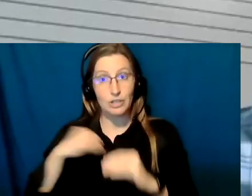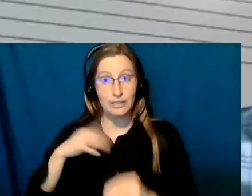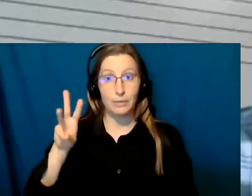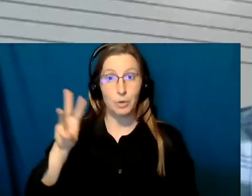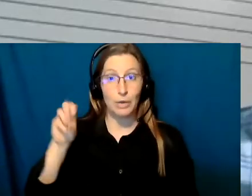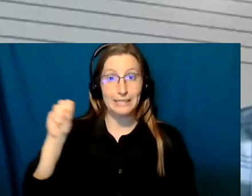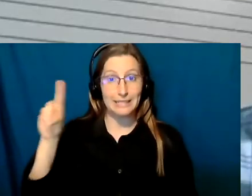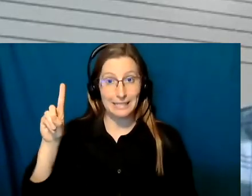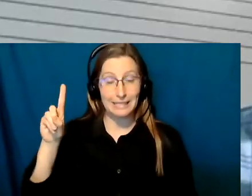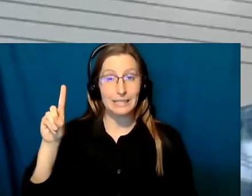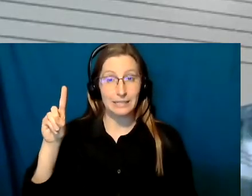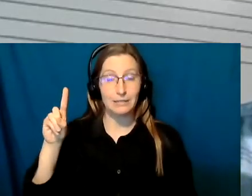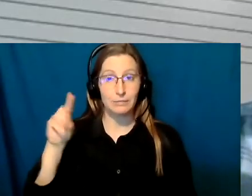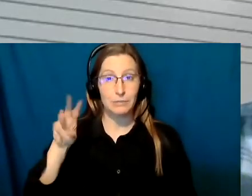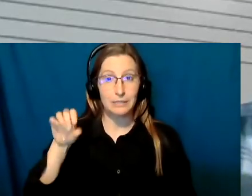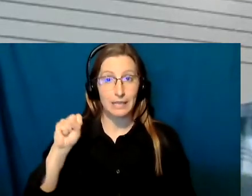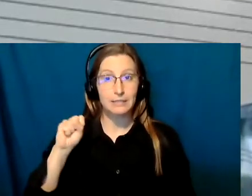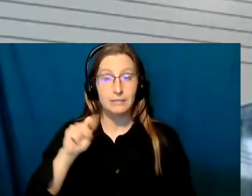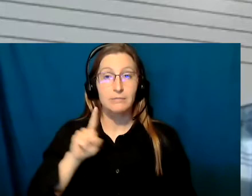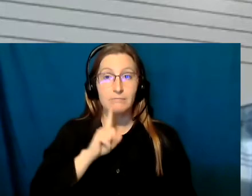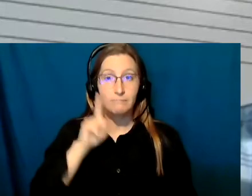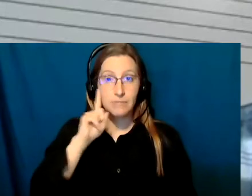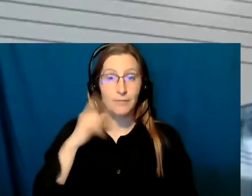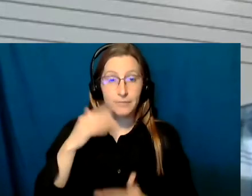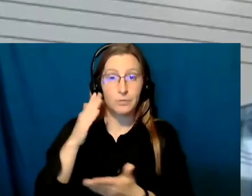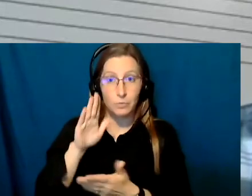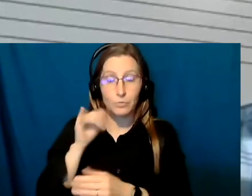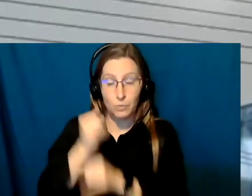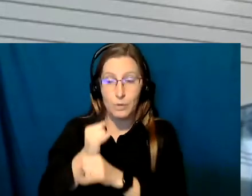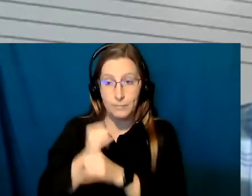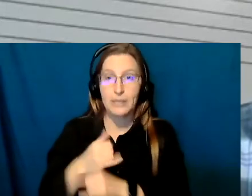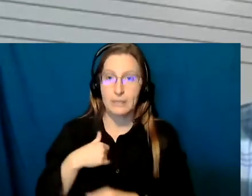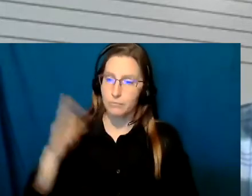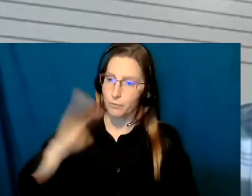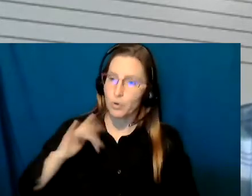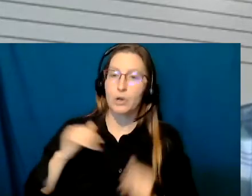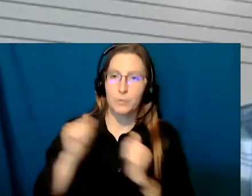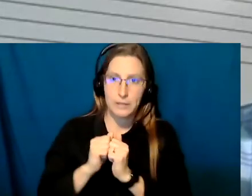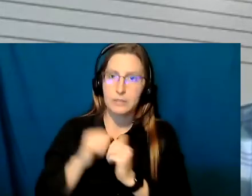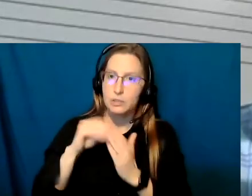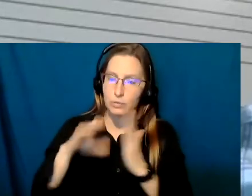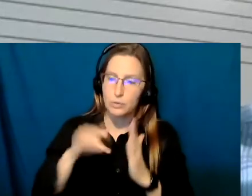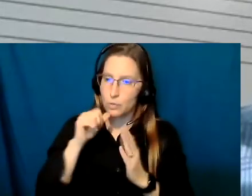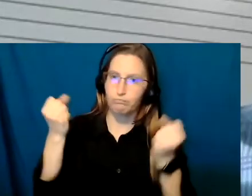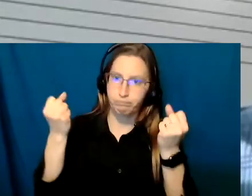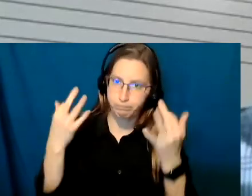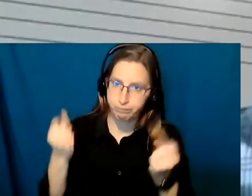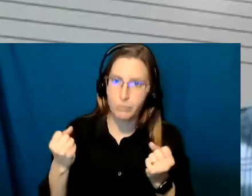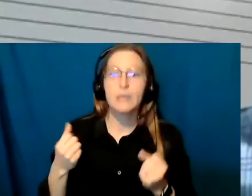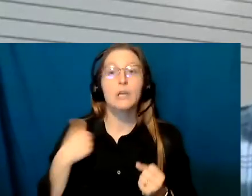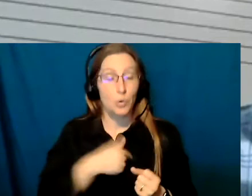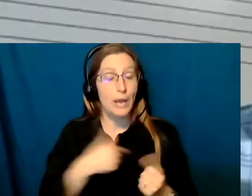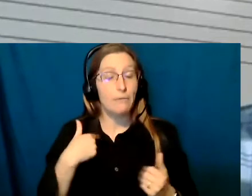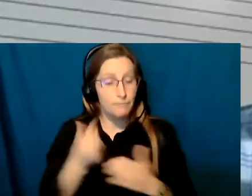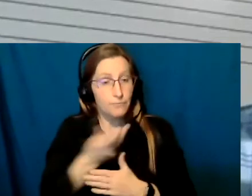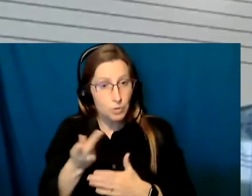I very much enjoyed working with profoundly deaf students that use sign language. And so we have a few students here in